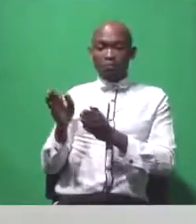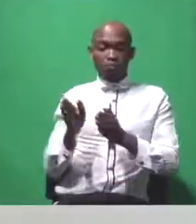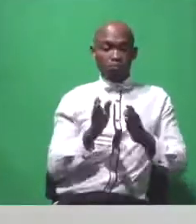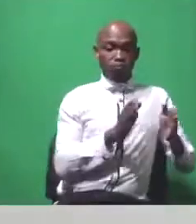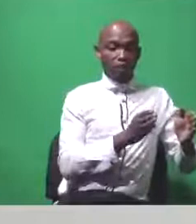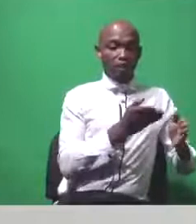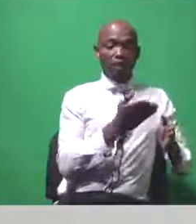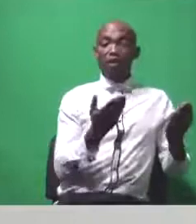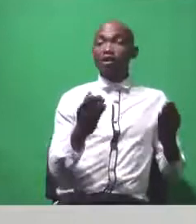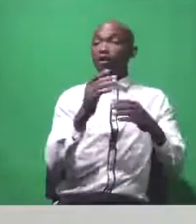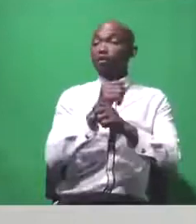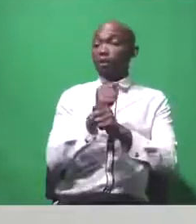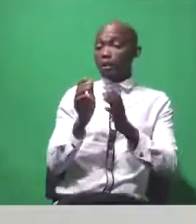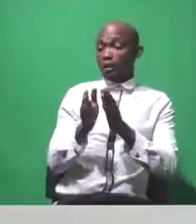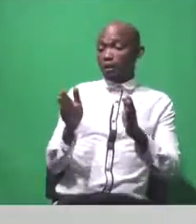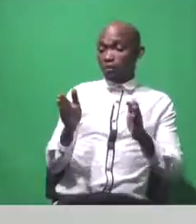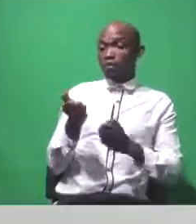account.